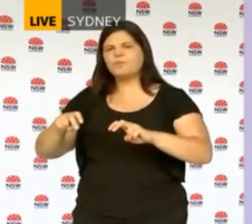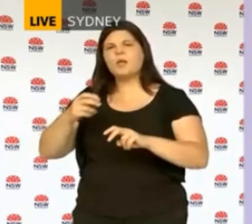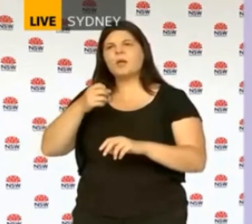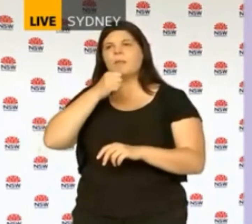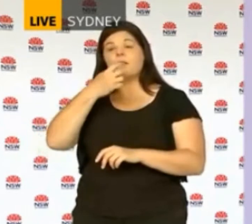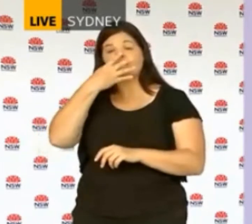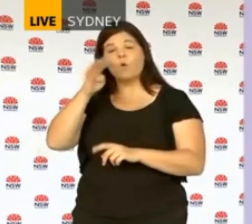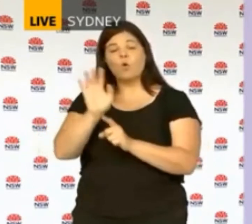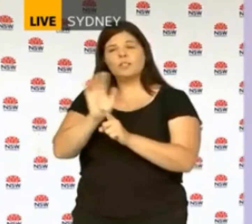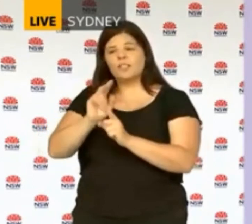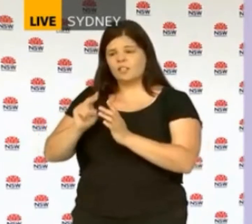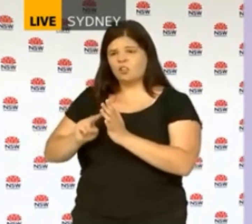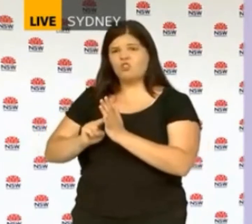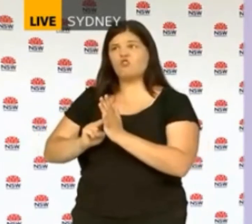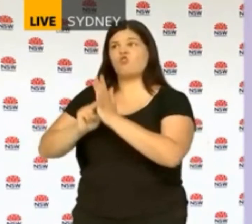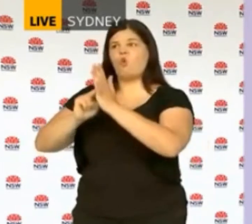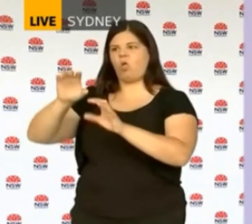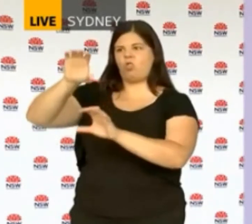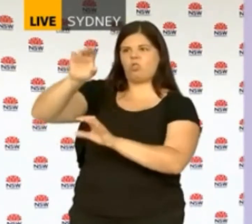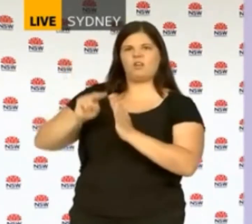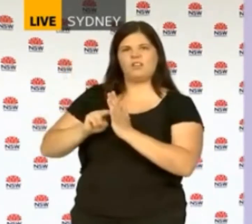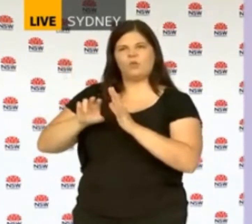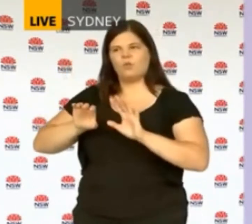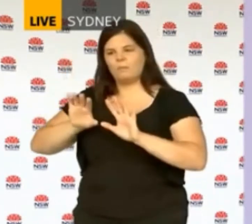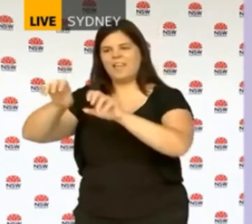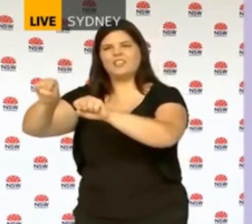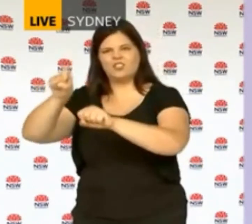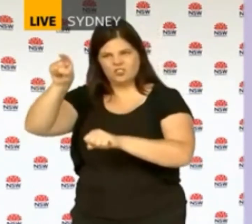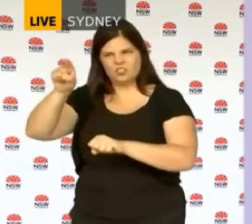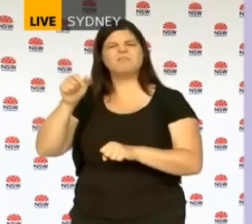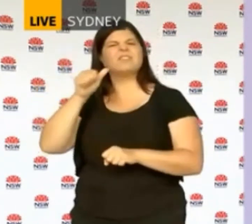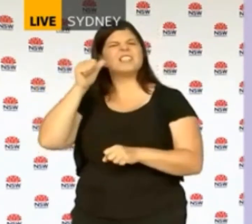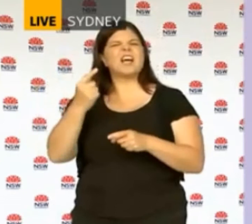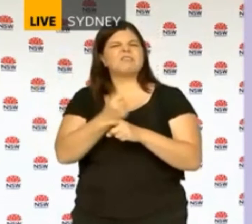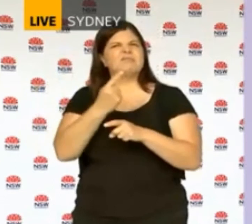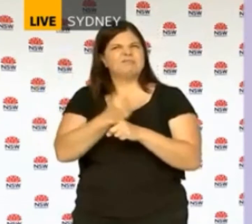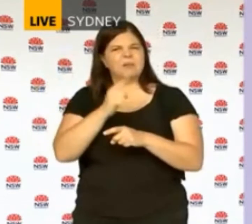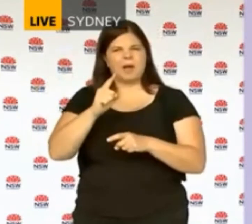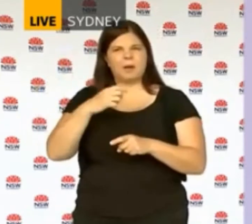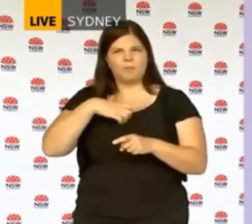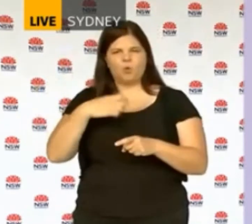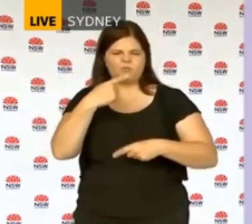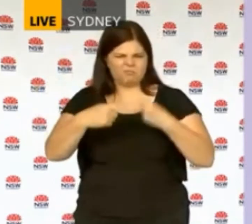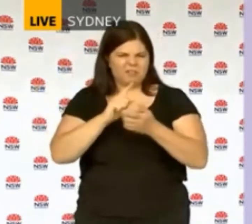Beaches who was mentioned at yesterday's press conference, and I'll go into a bit more detail a bit later. So there were